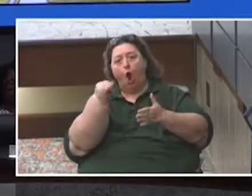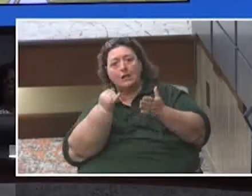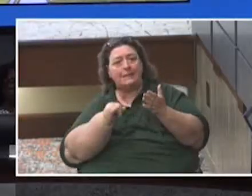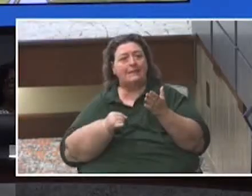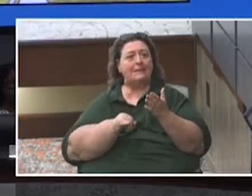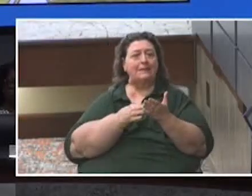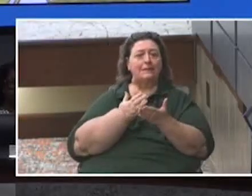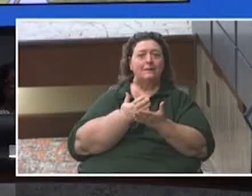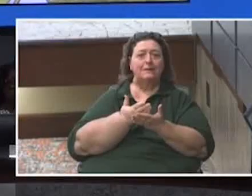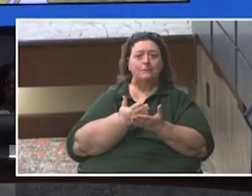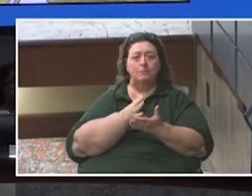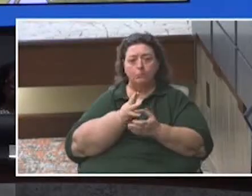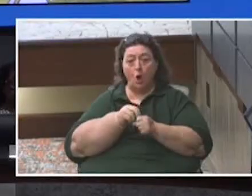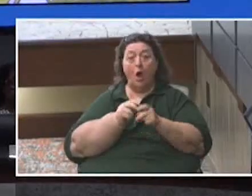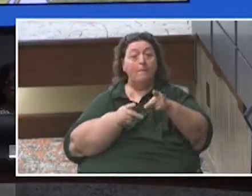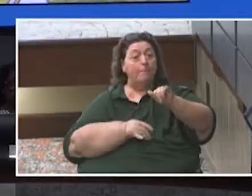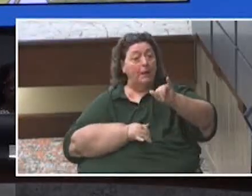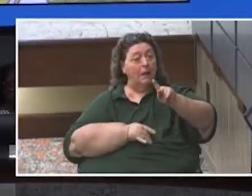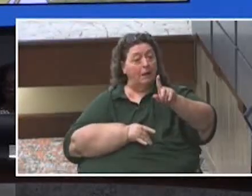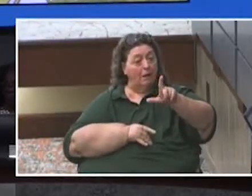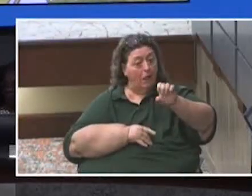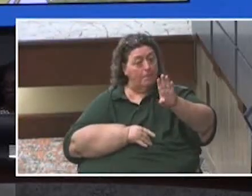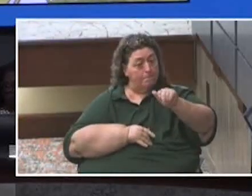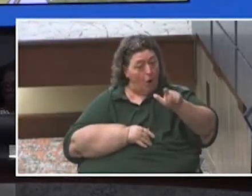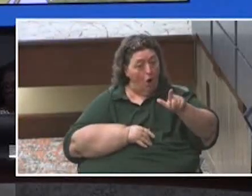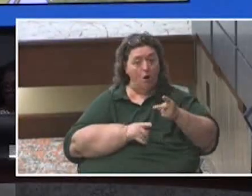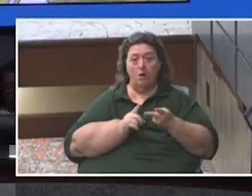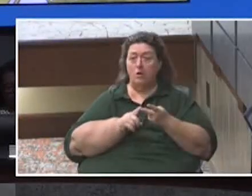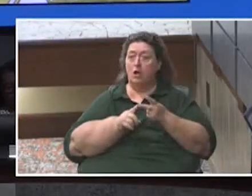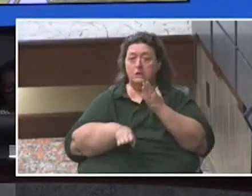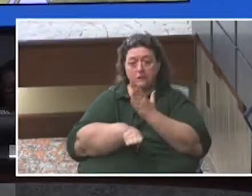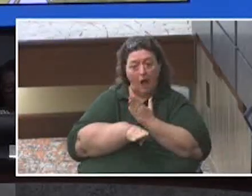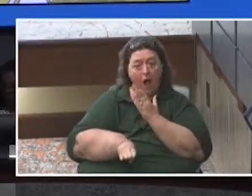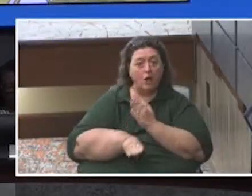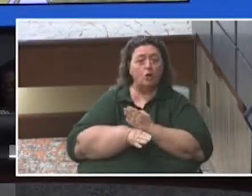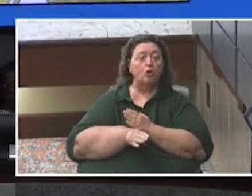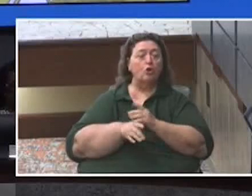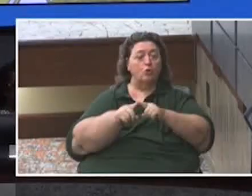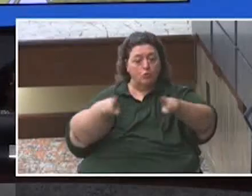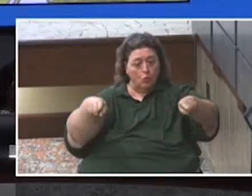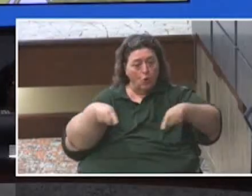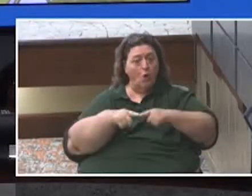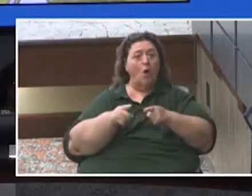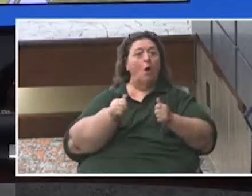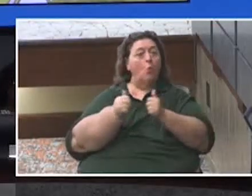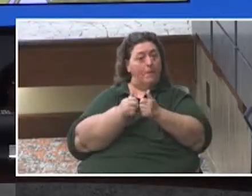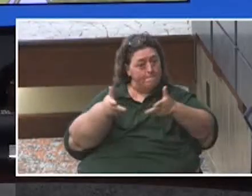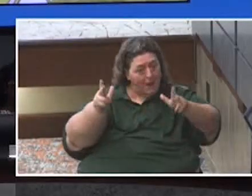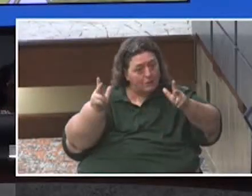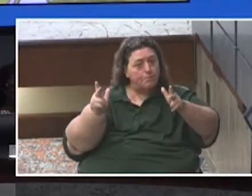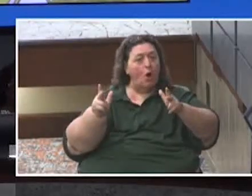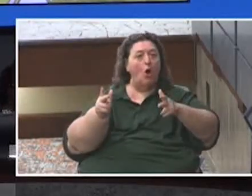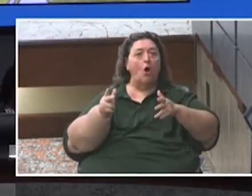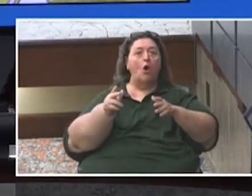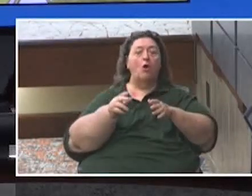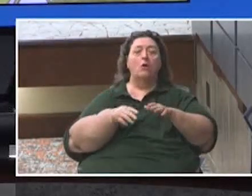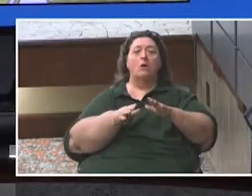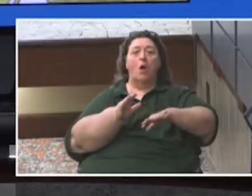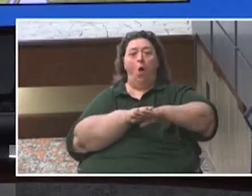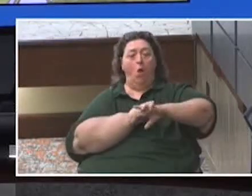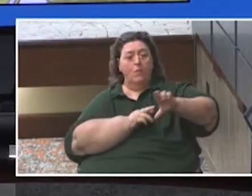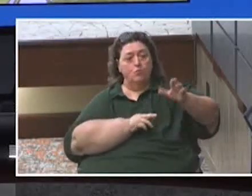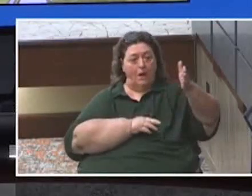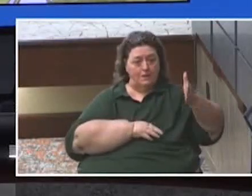well. We have some pickleball courts, some futsal, soccer courts, comboing in with some basketball courts over on the